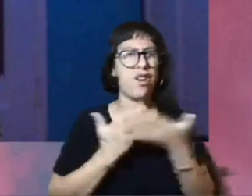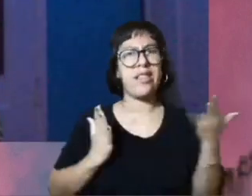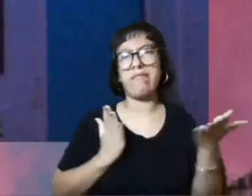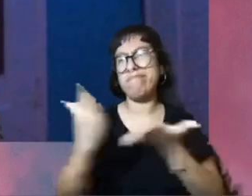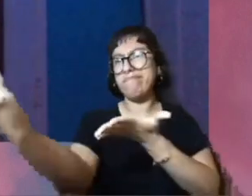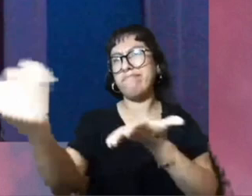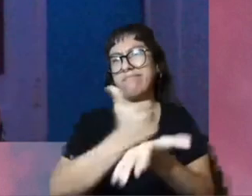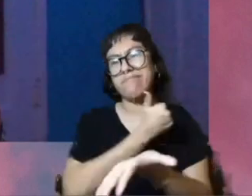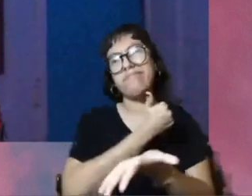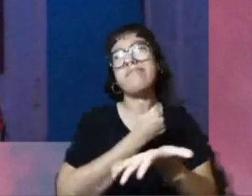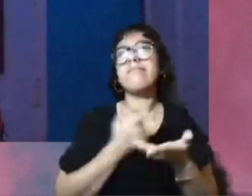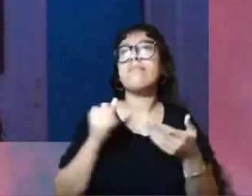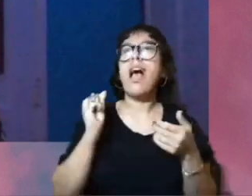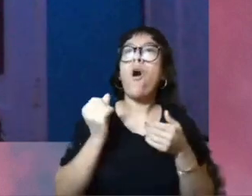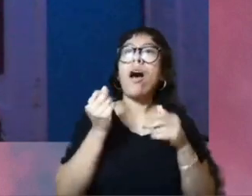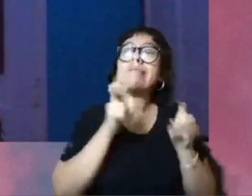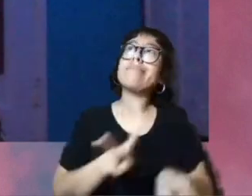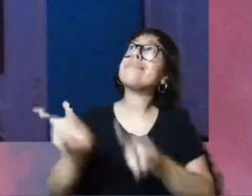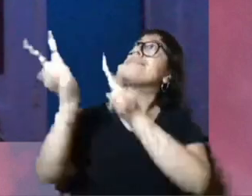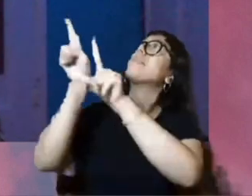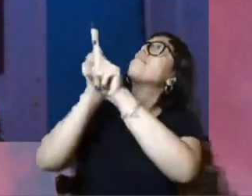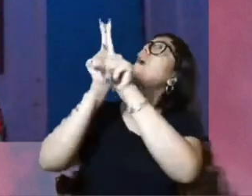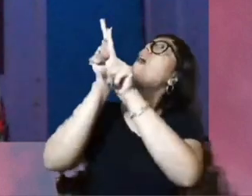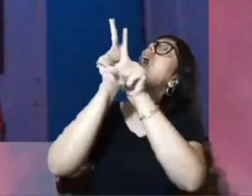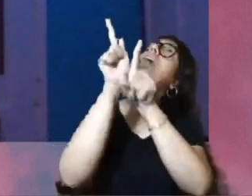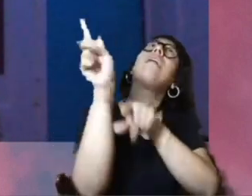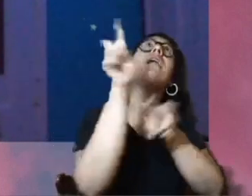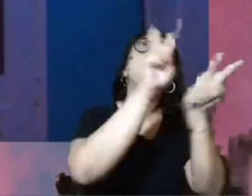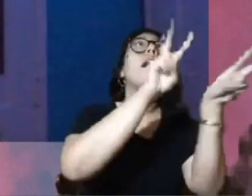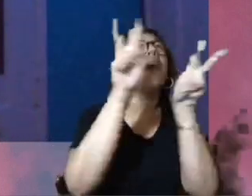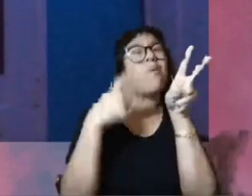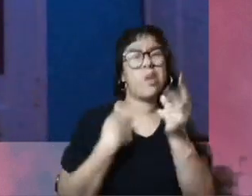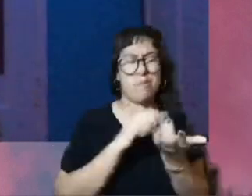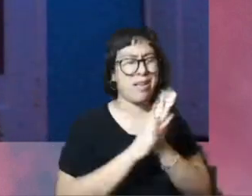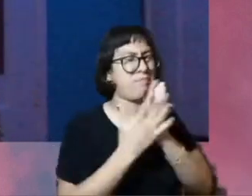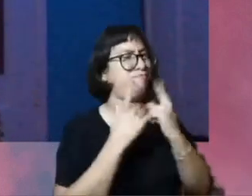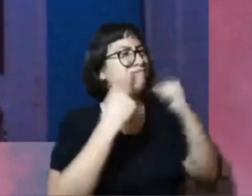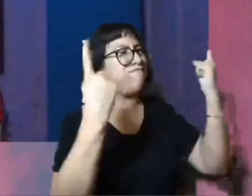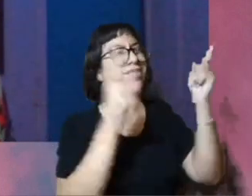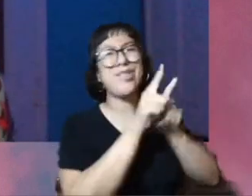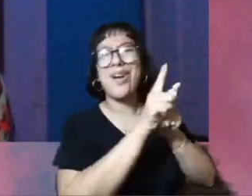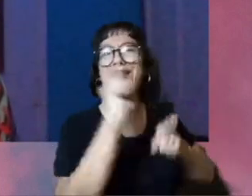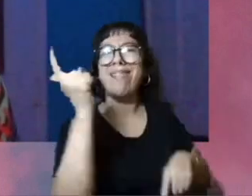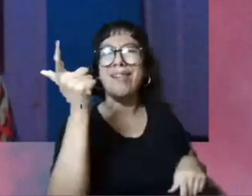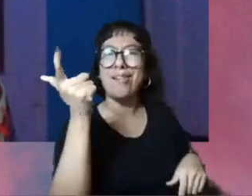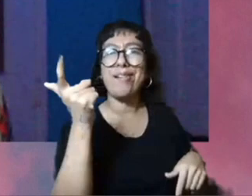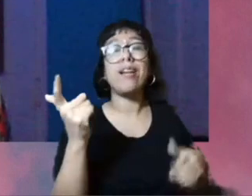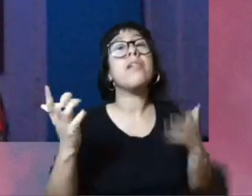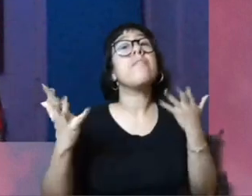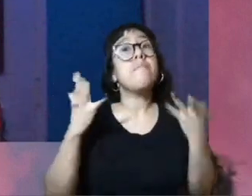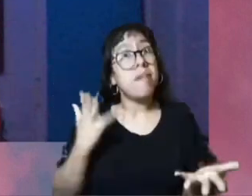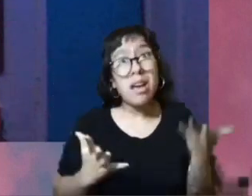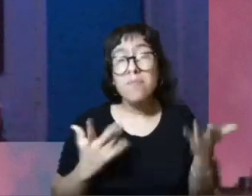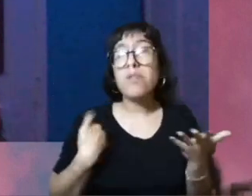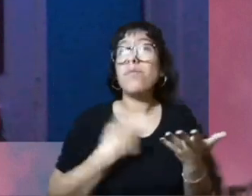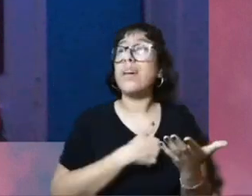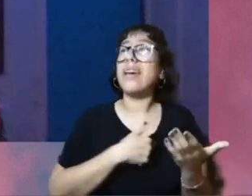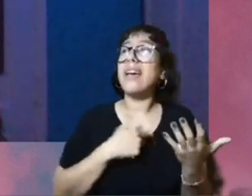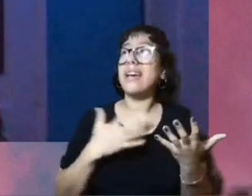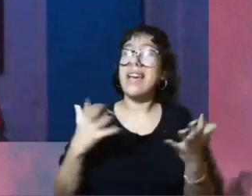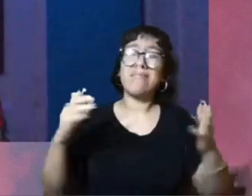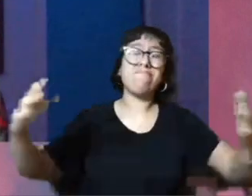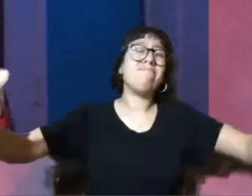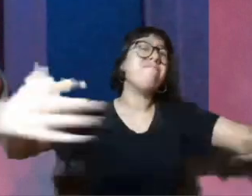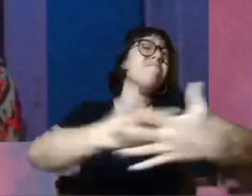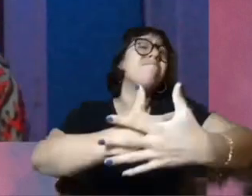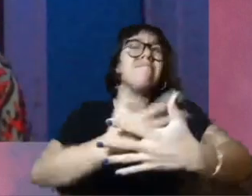between. Sit under the stars one night, then become stars the next. And maybe then we'll be able to reach out our arms and